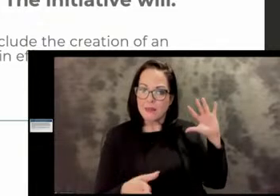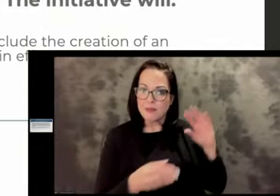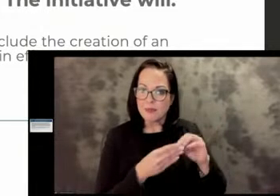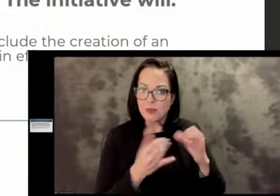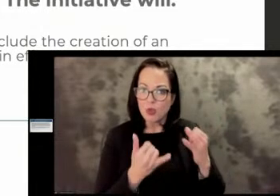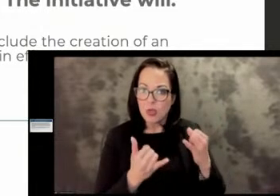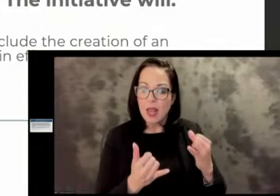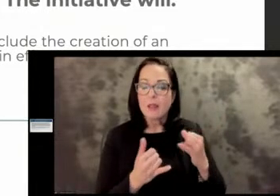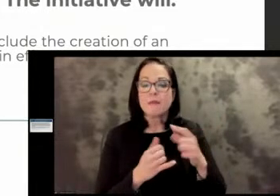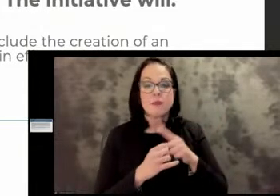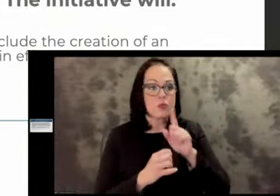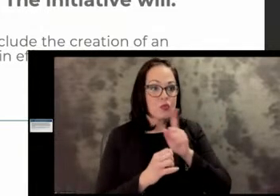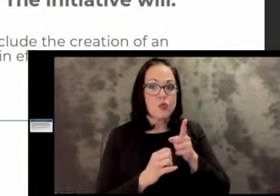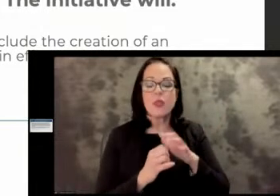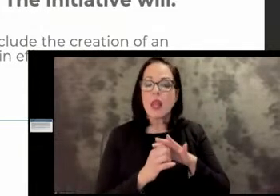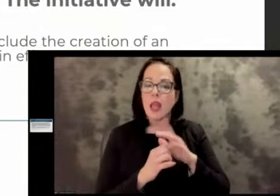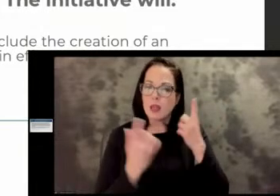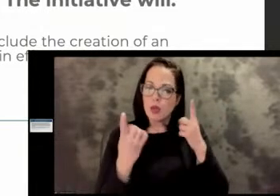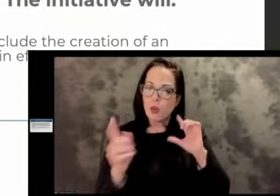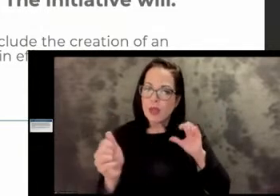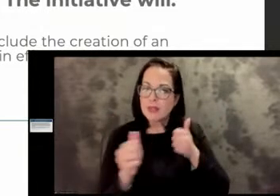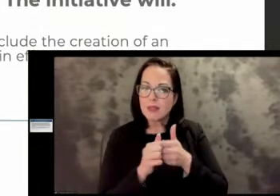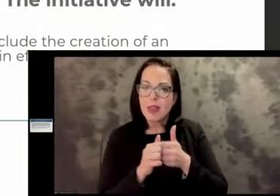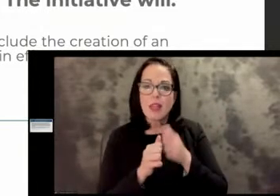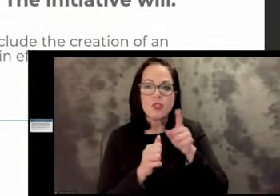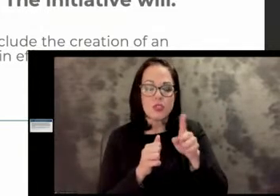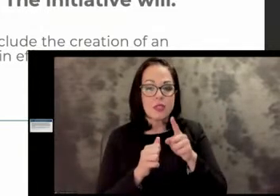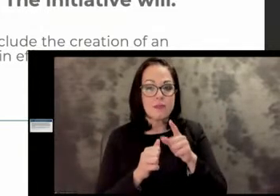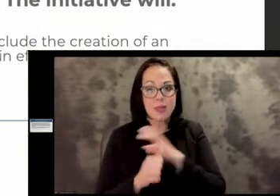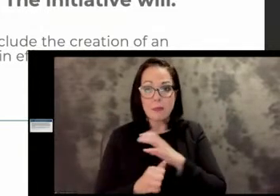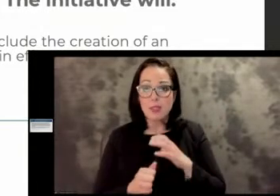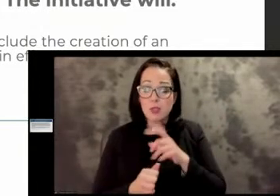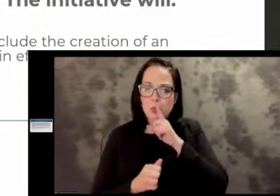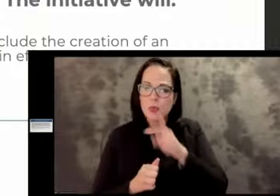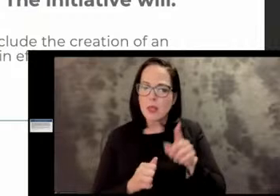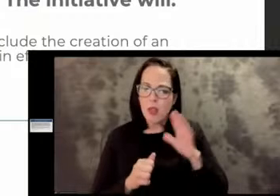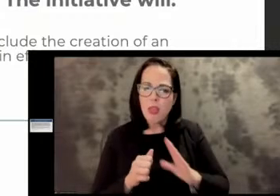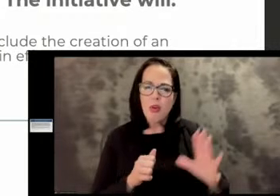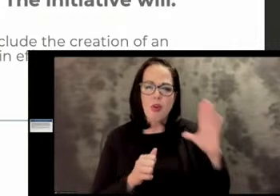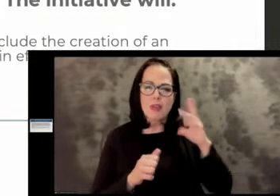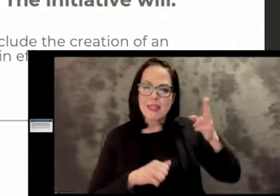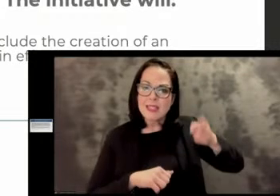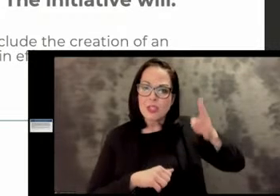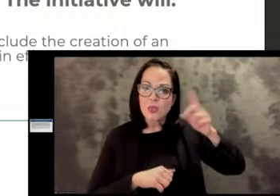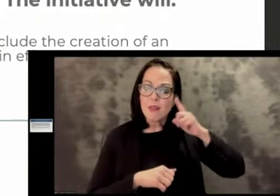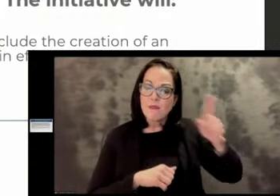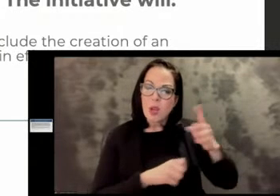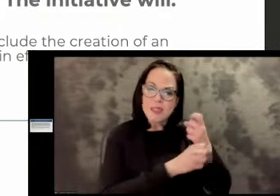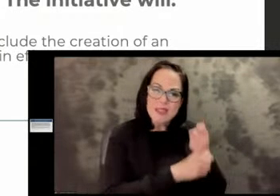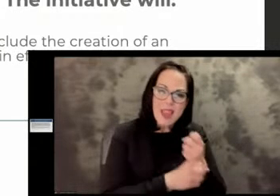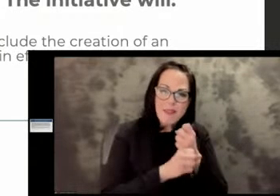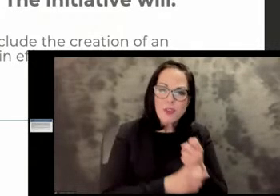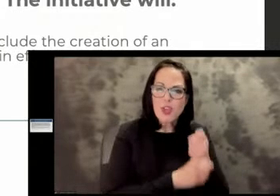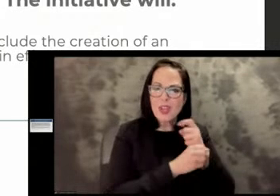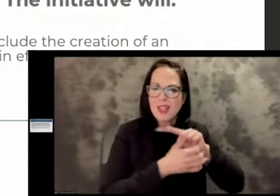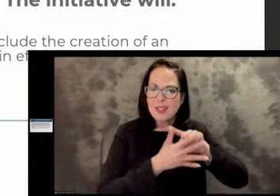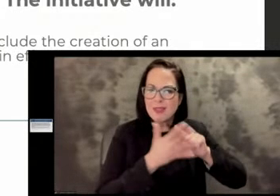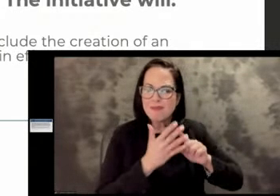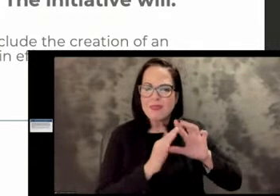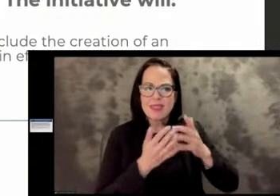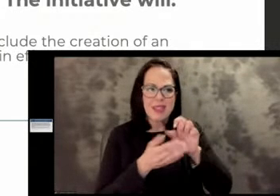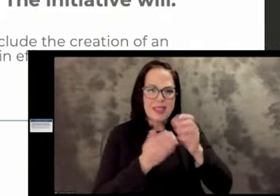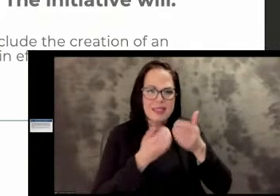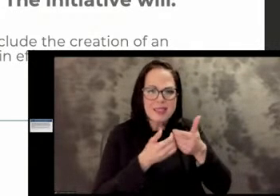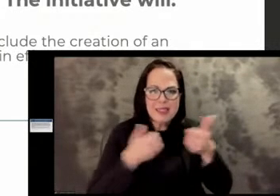and Reconciliation Commission that really acknowledges the long history of racism in our country, from slavery to school segregation to